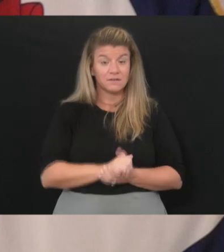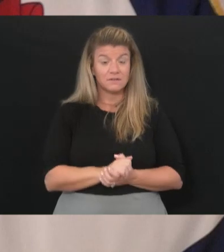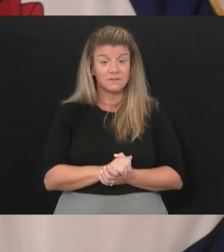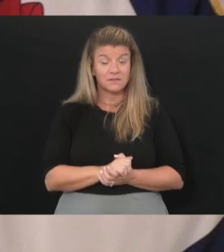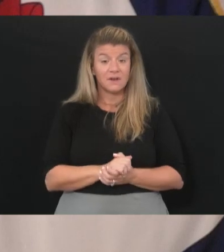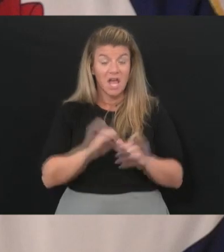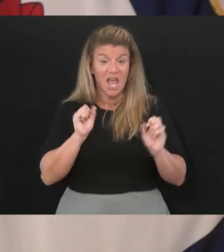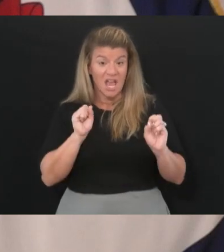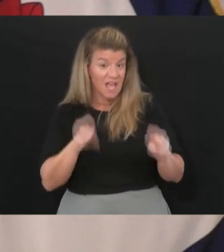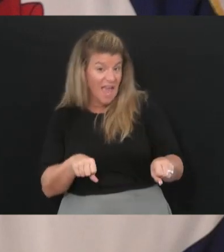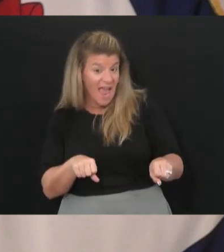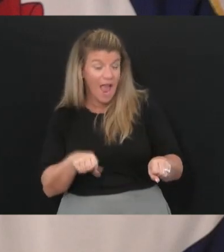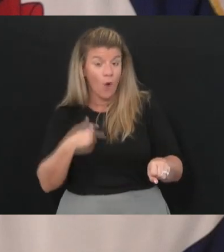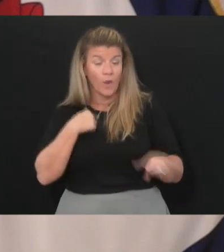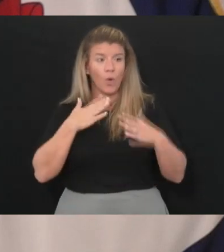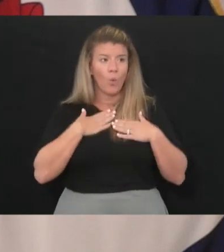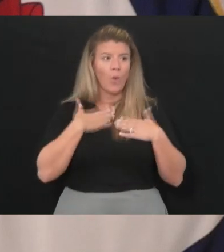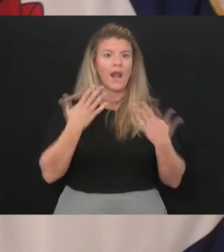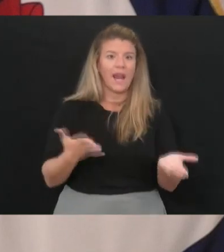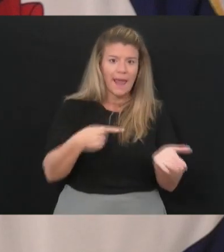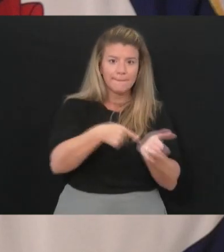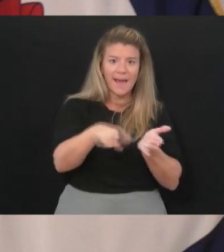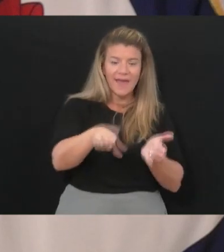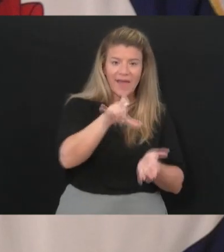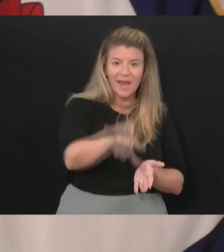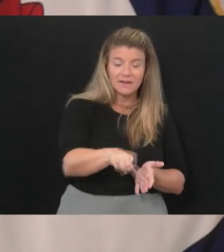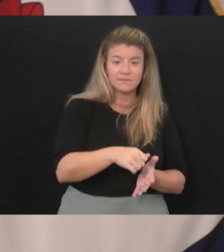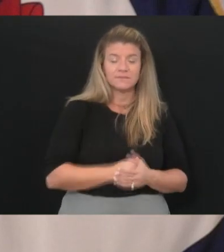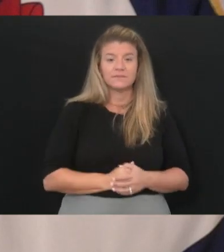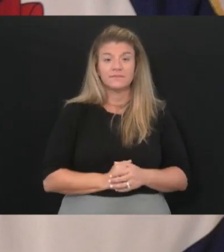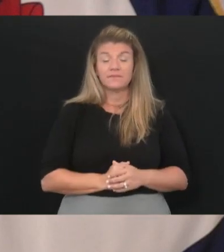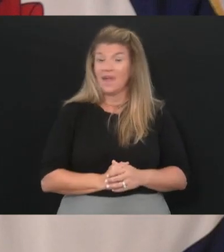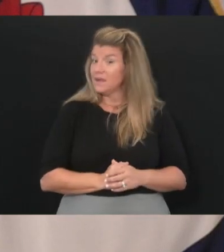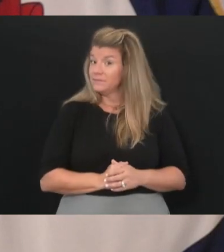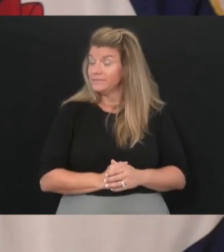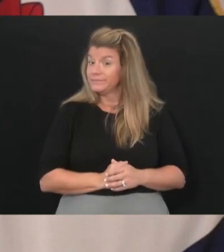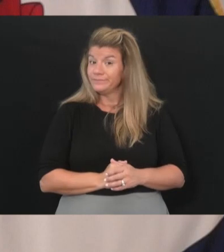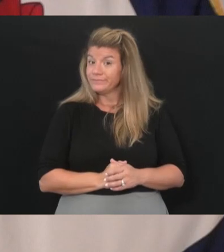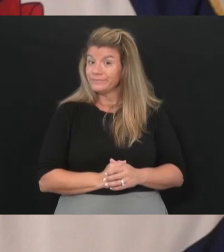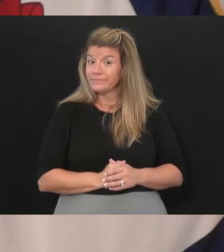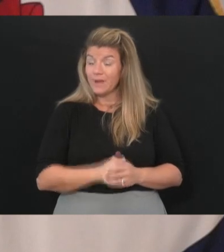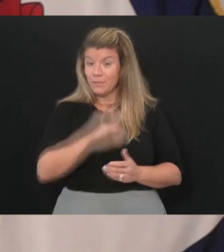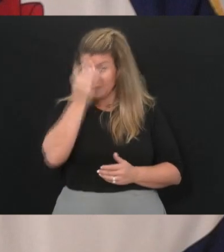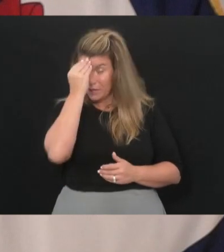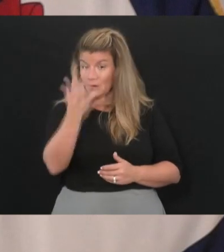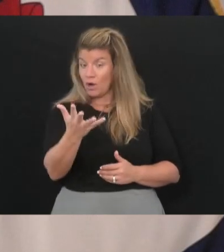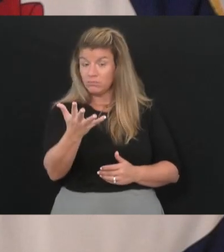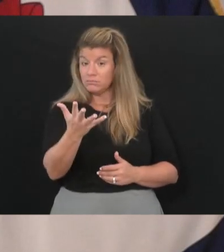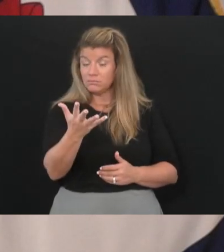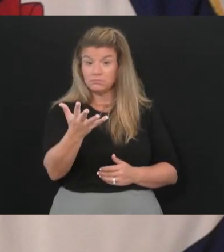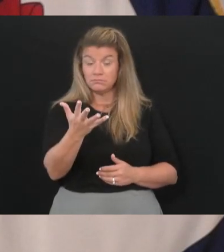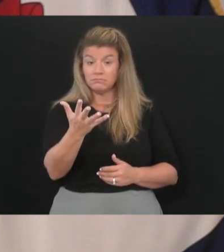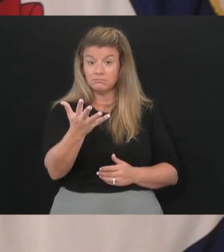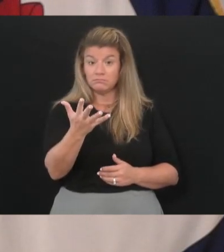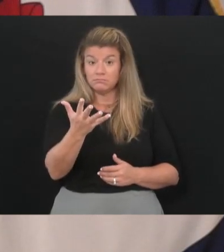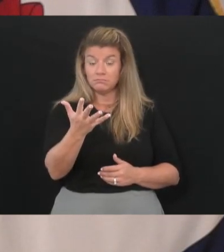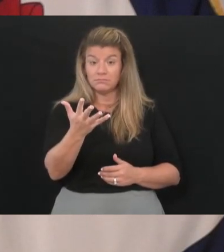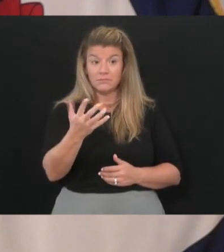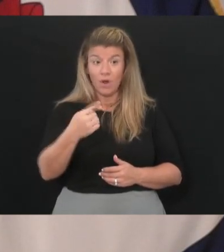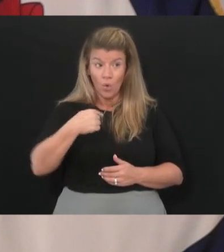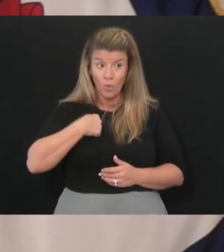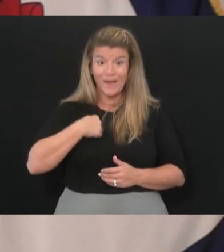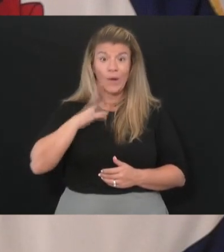not West Virginia will willingly pay that, I would tell you hands down, period, we're going to pay